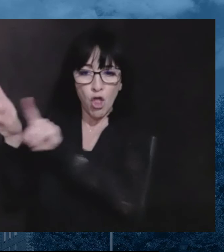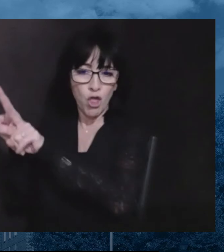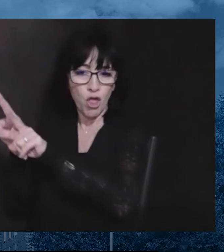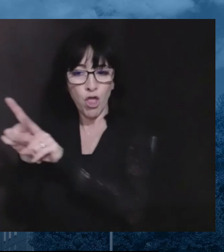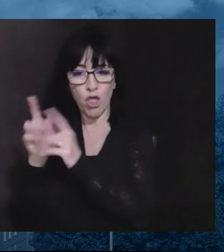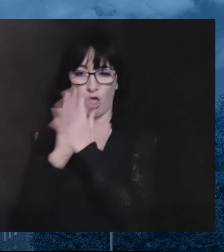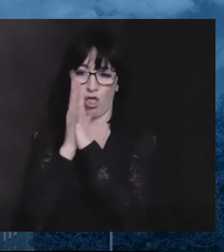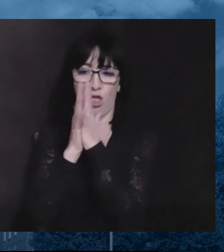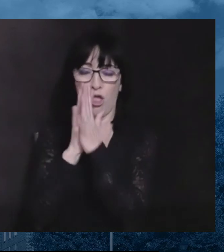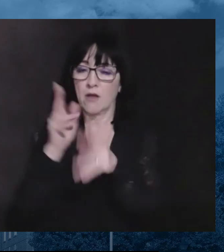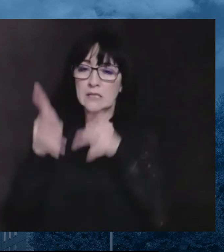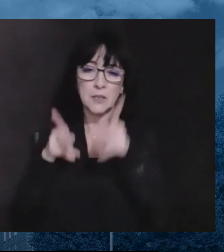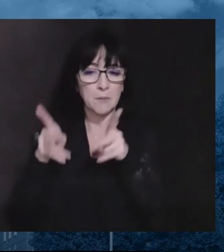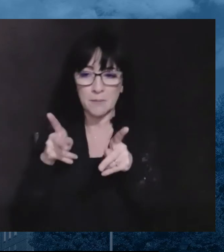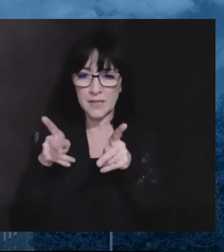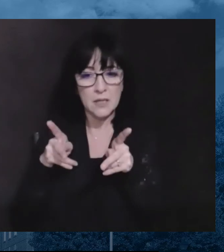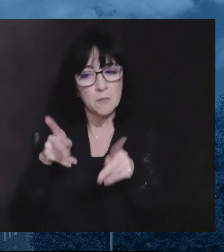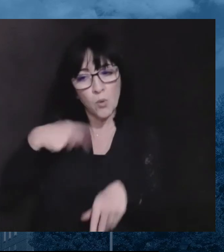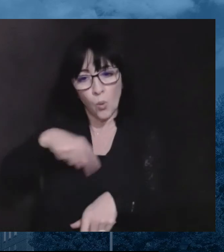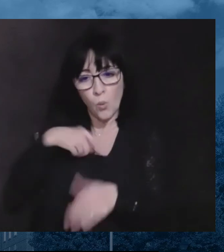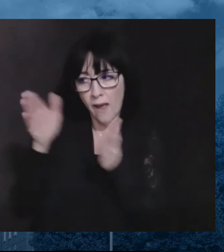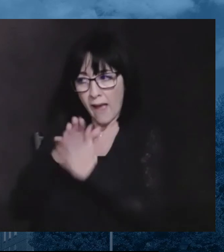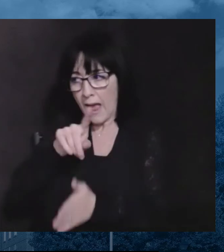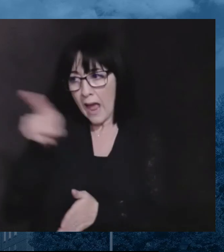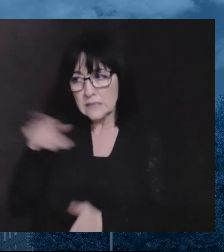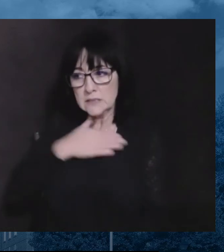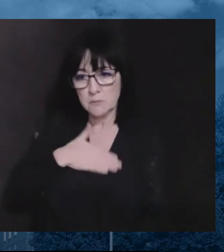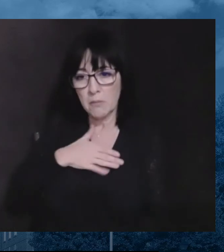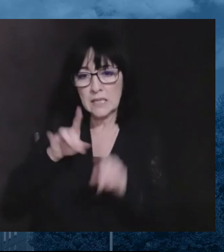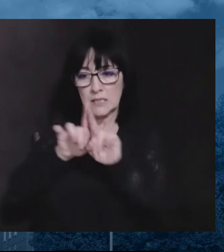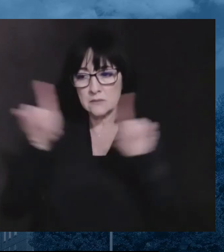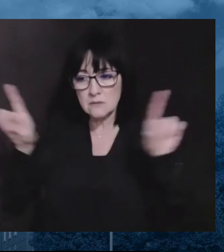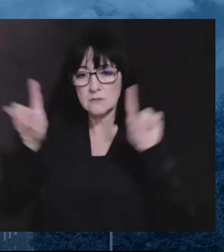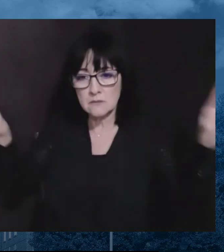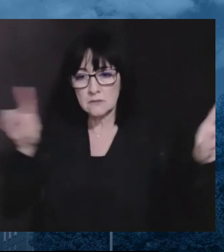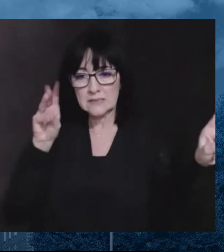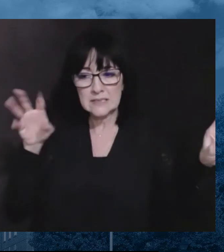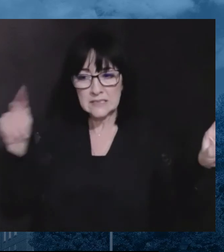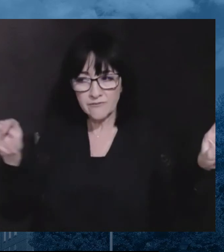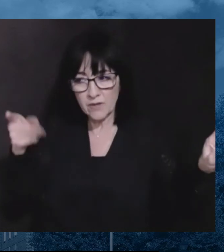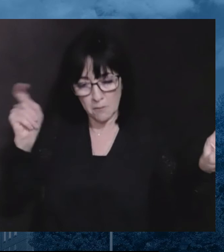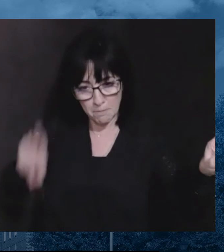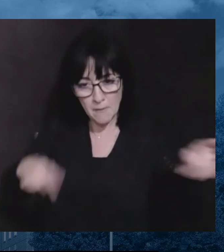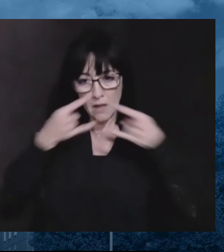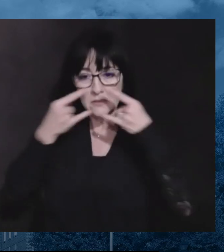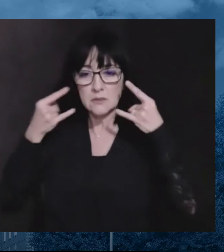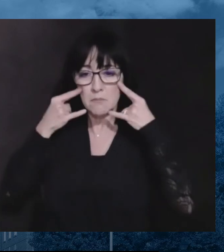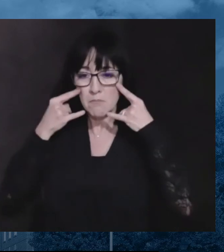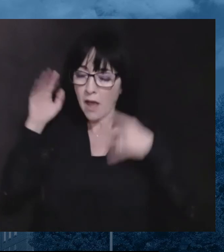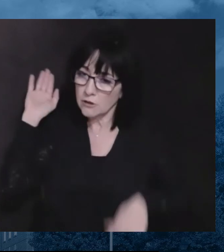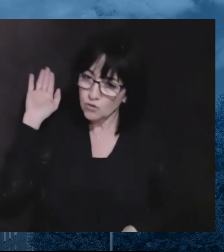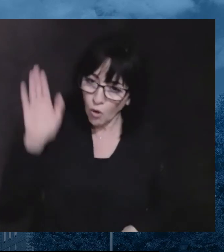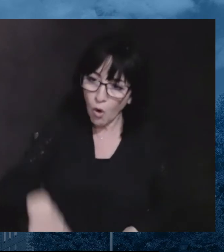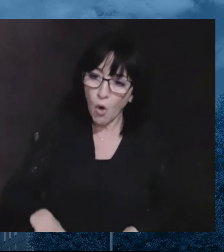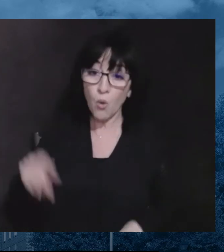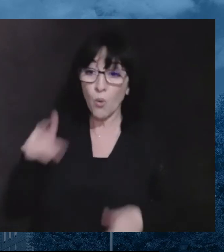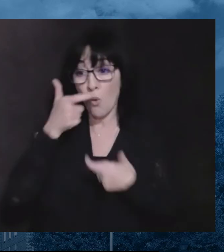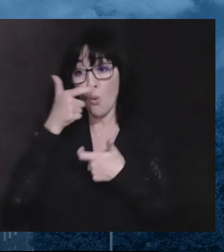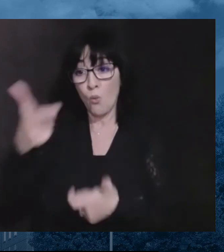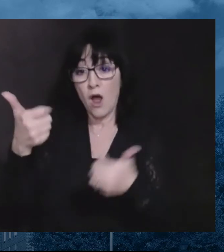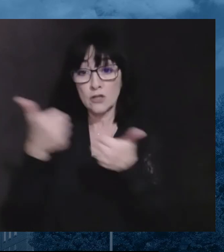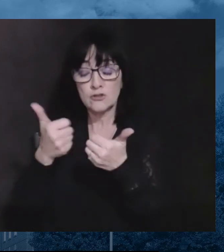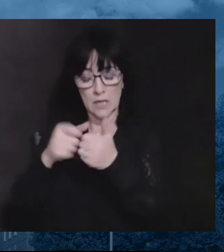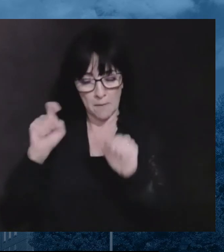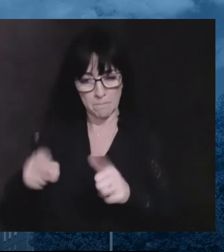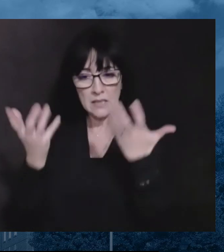6 feet, not the distancing and the mask wearing that's required at a public athletic event.